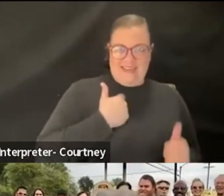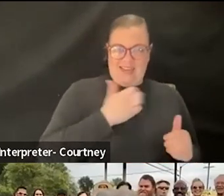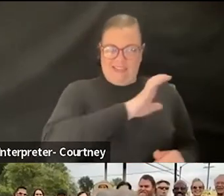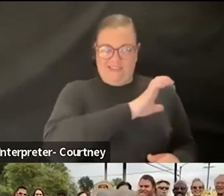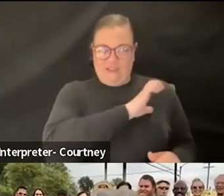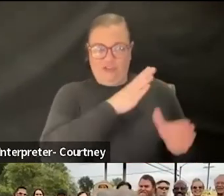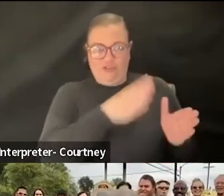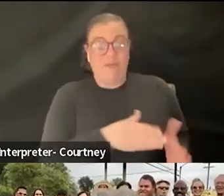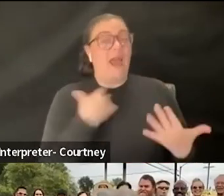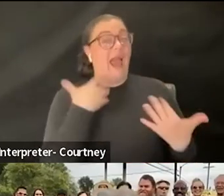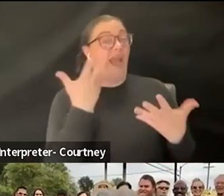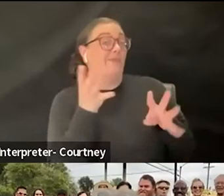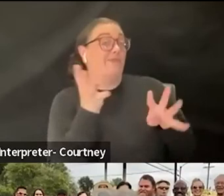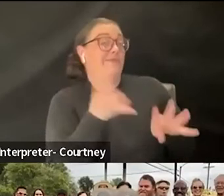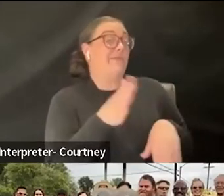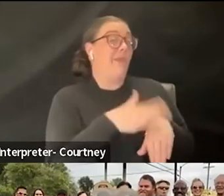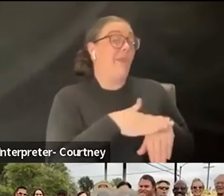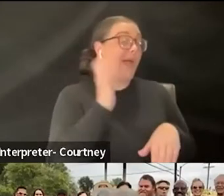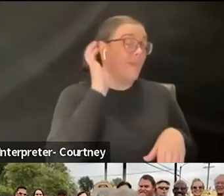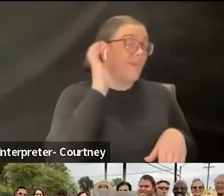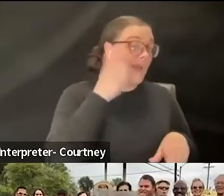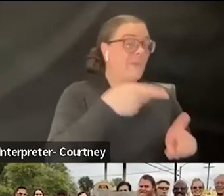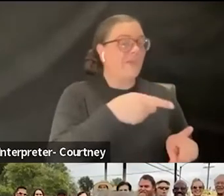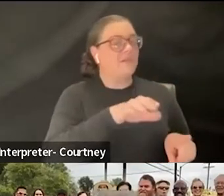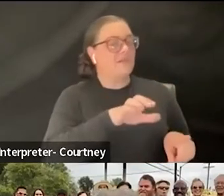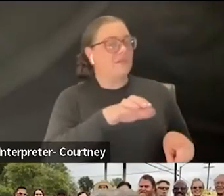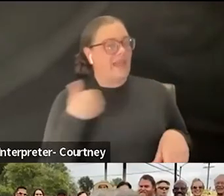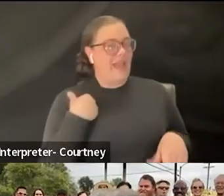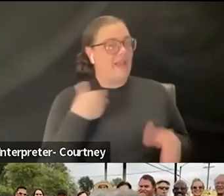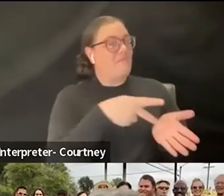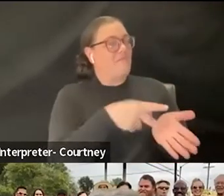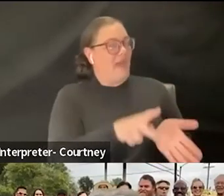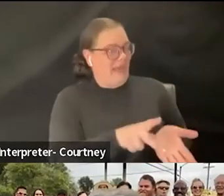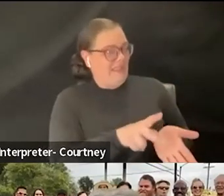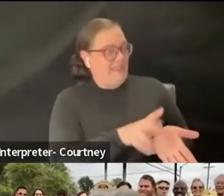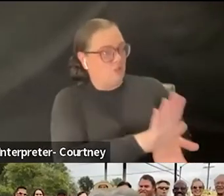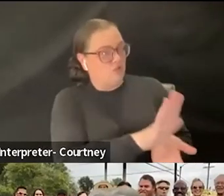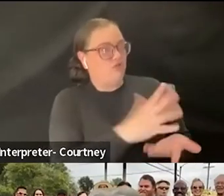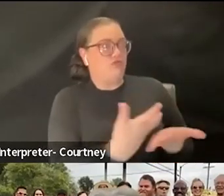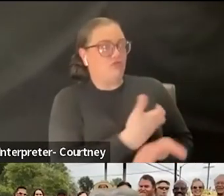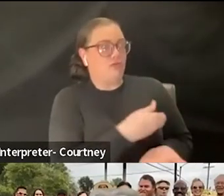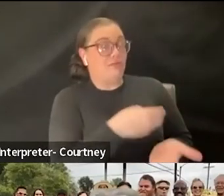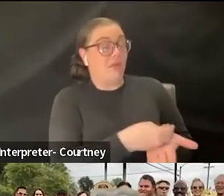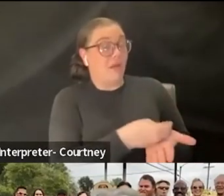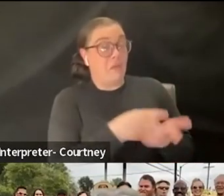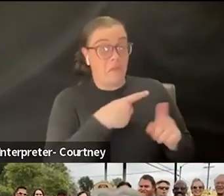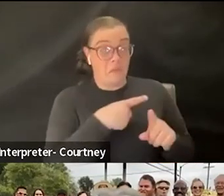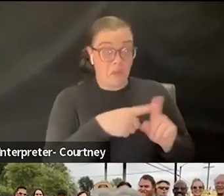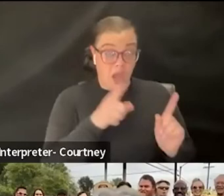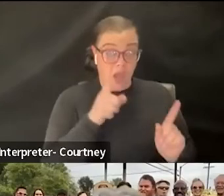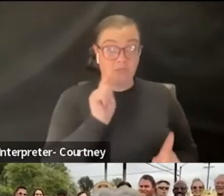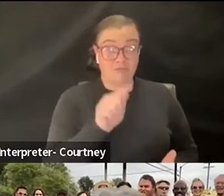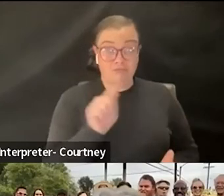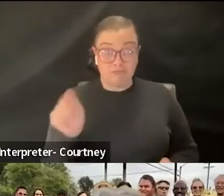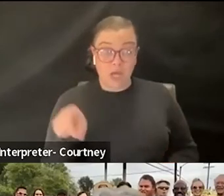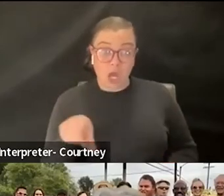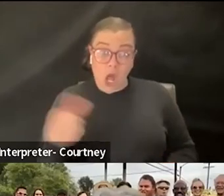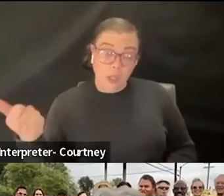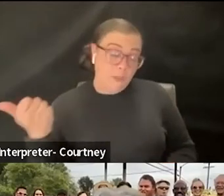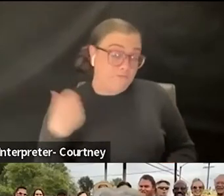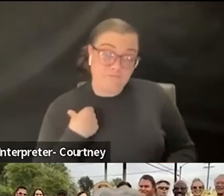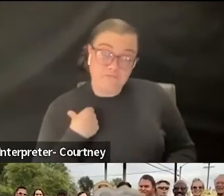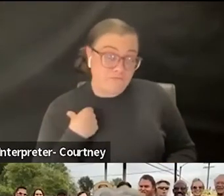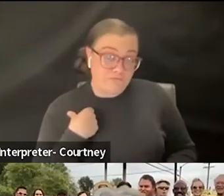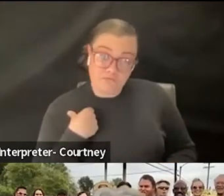ton of money. Side note, we leave billions of dollars overseas because there's no reciprocity, because we don't